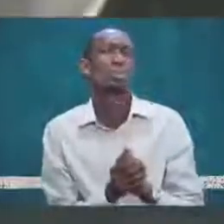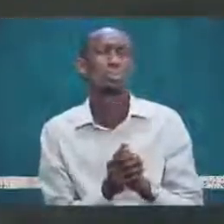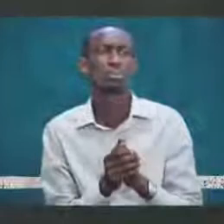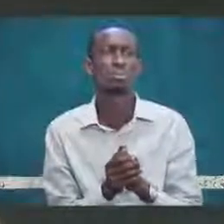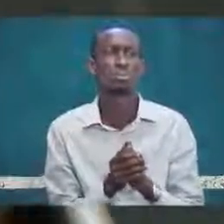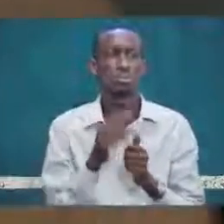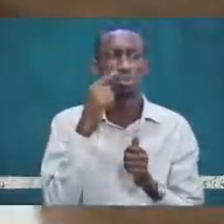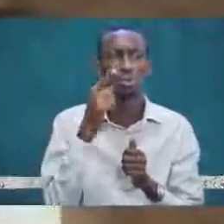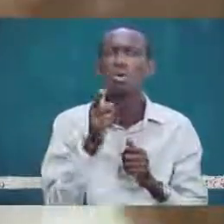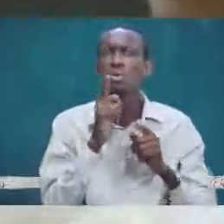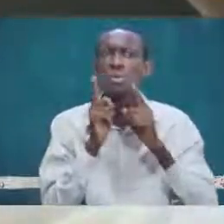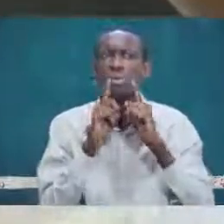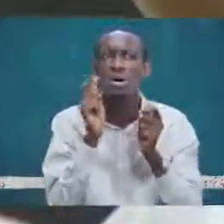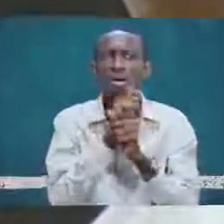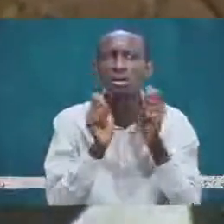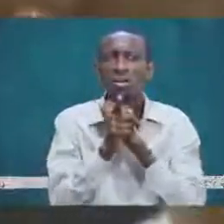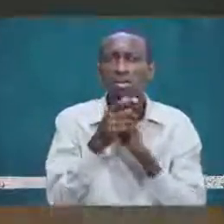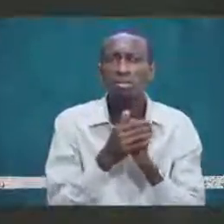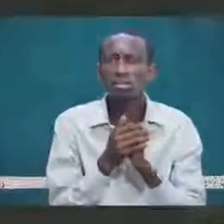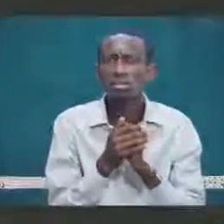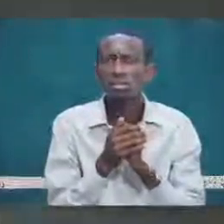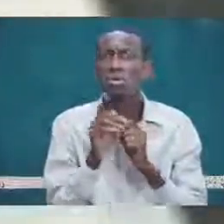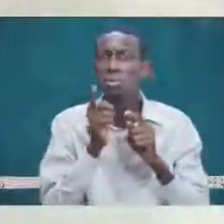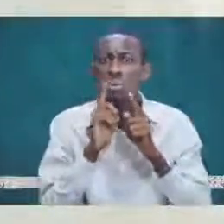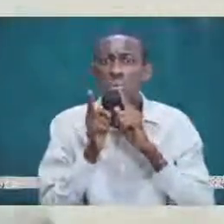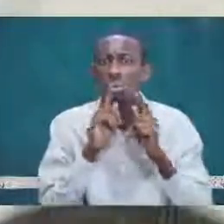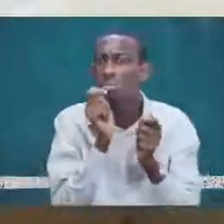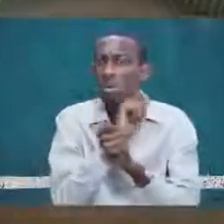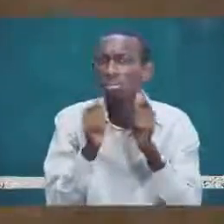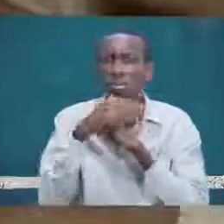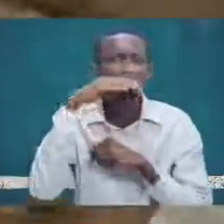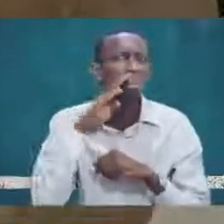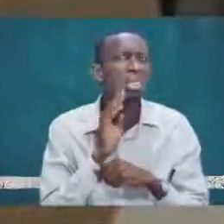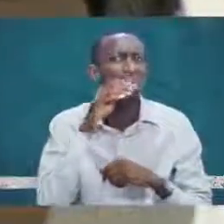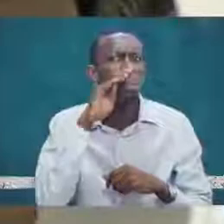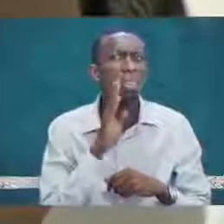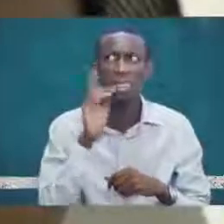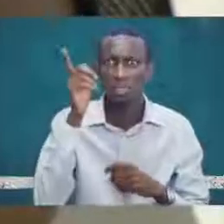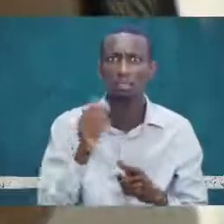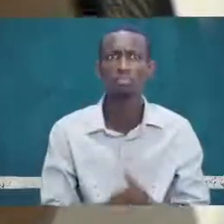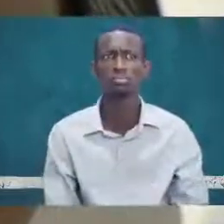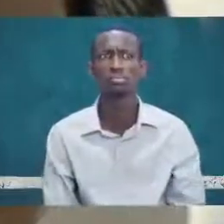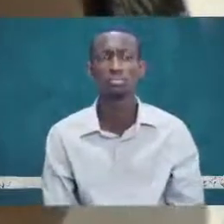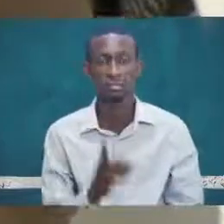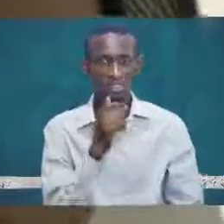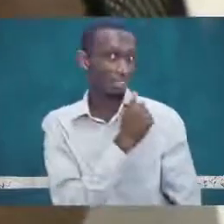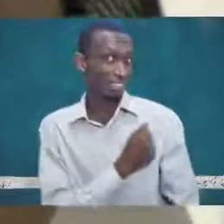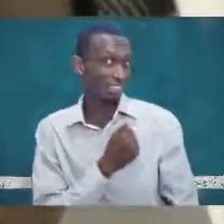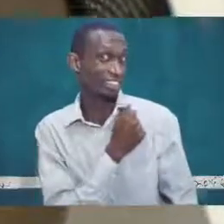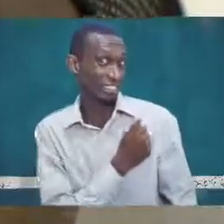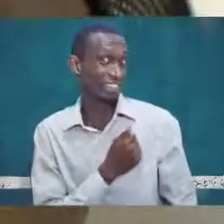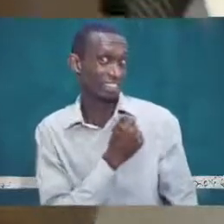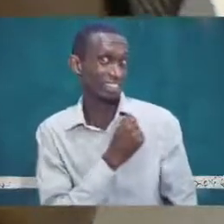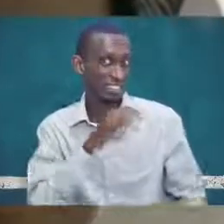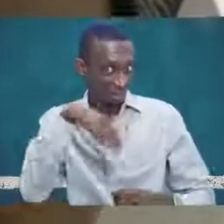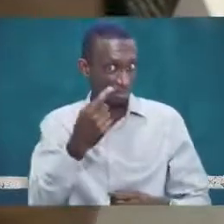the color that is changing. It is changing to brown. Maybe you can heat a bit and be patient and heat and